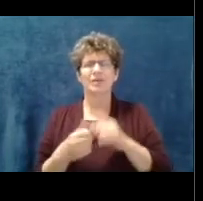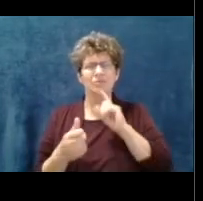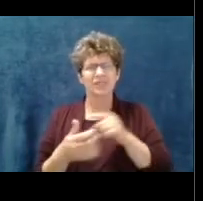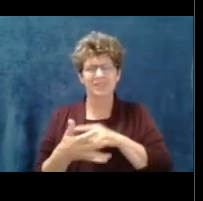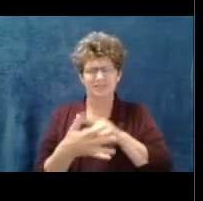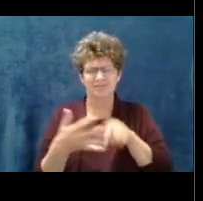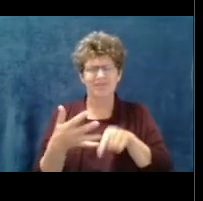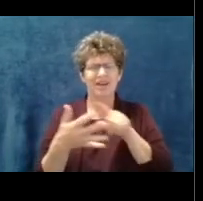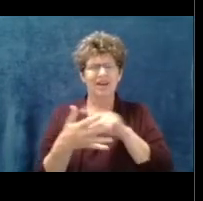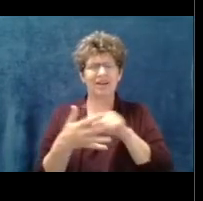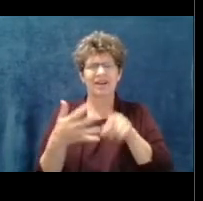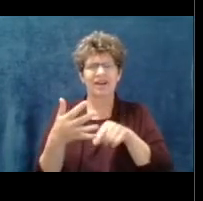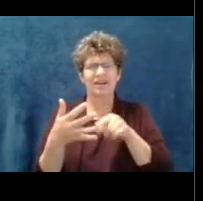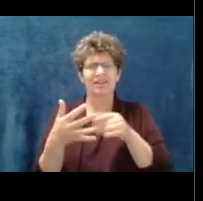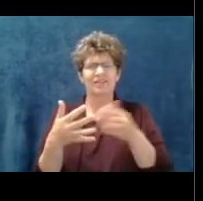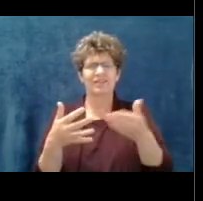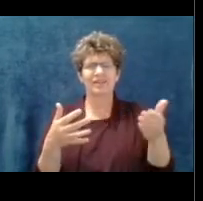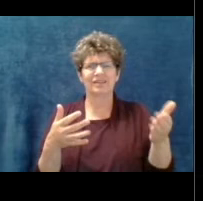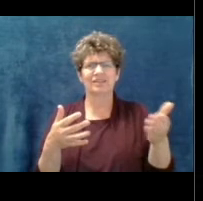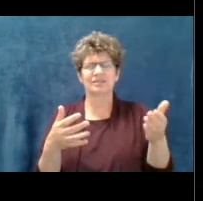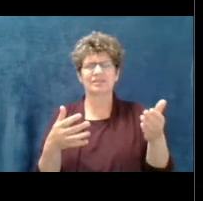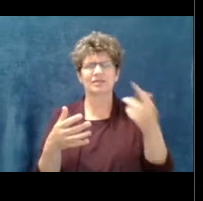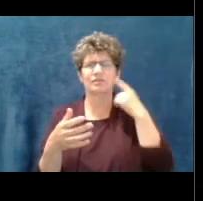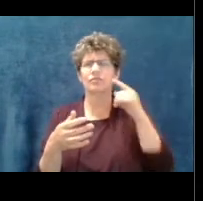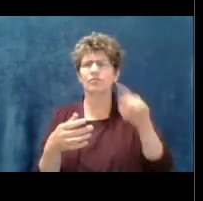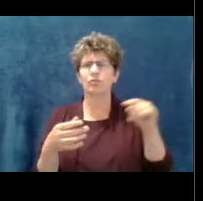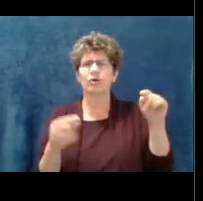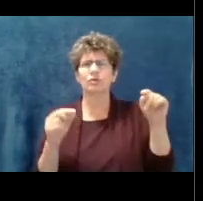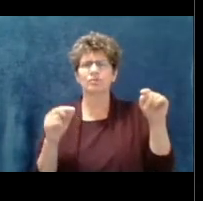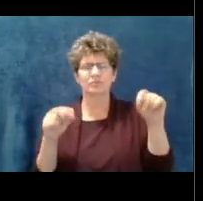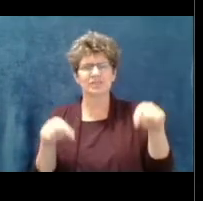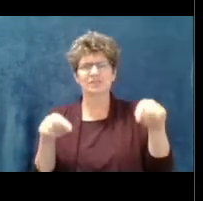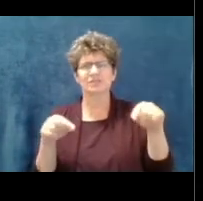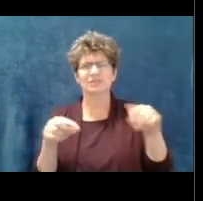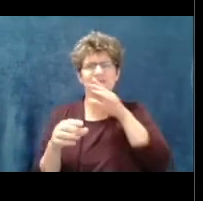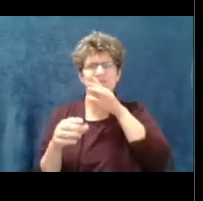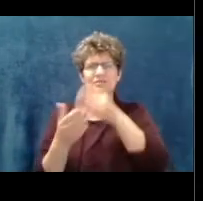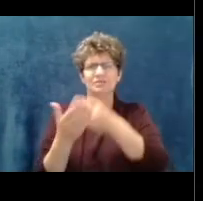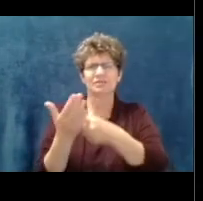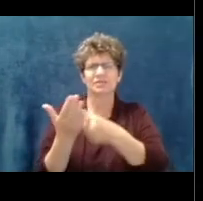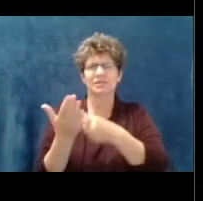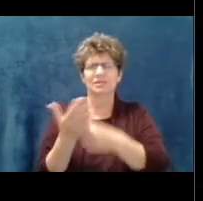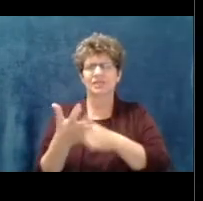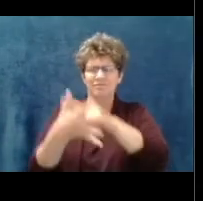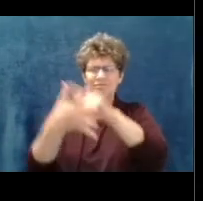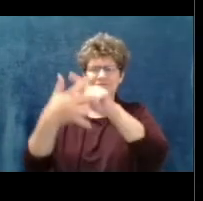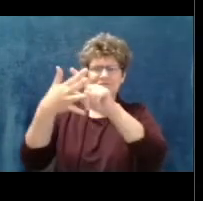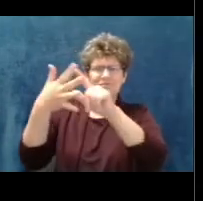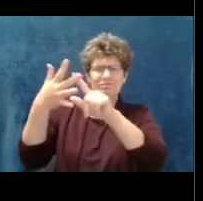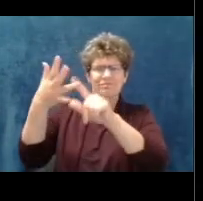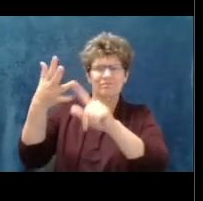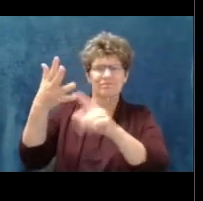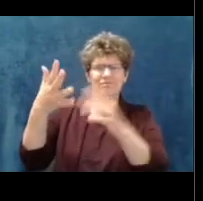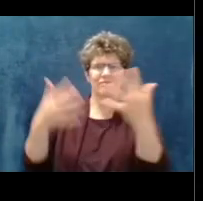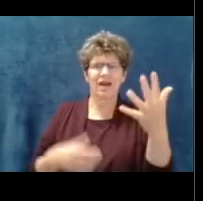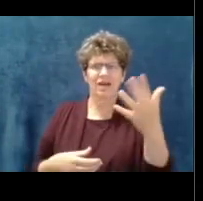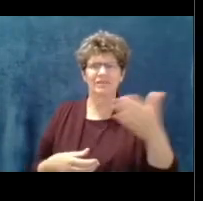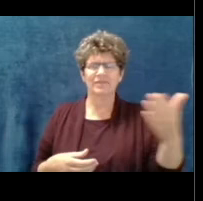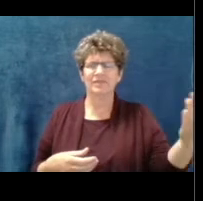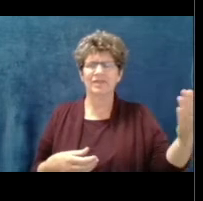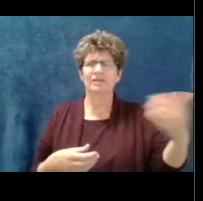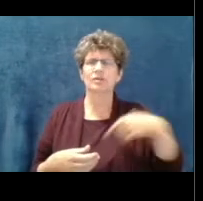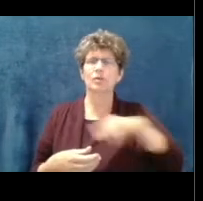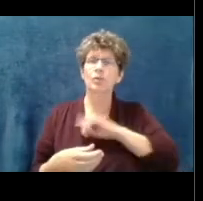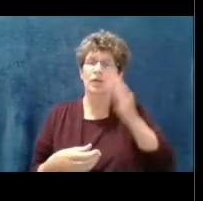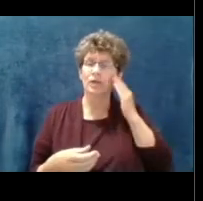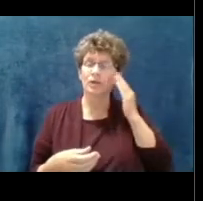very small change in your life in some way connected to one of these 5 things that we know have some of the strongest